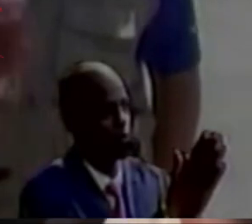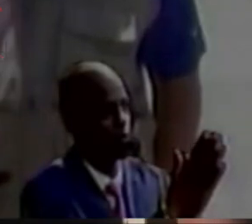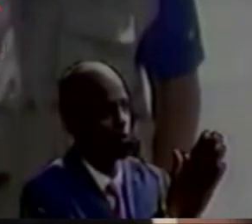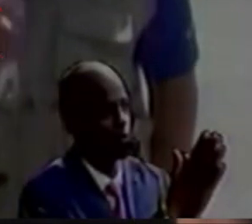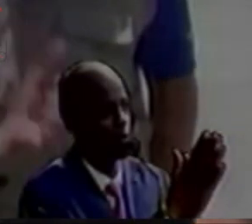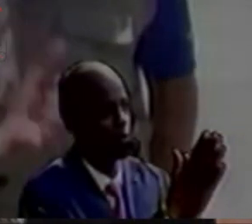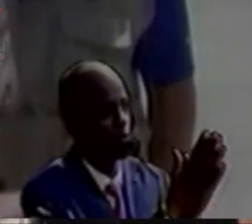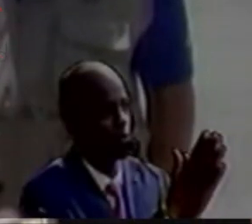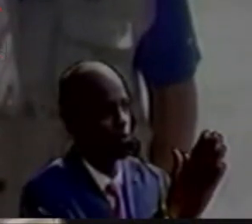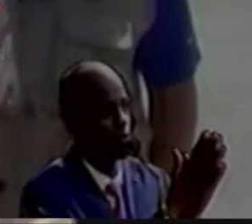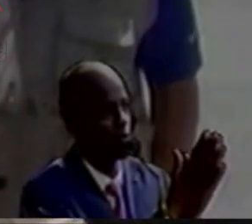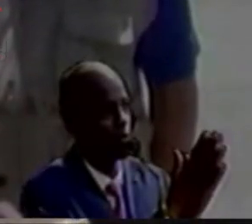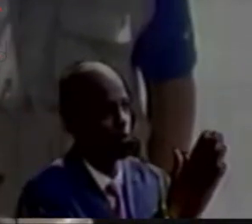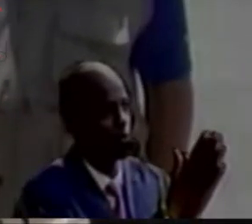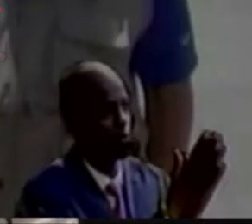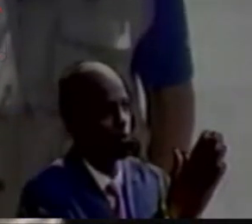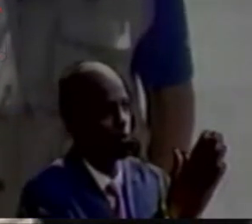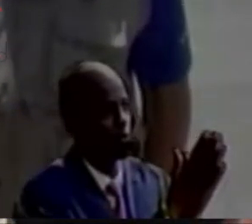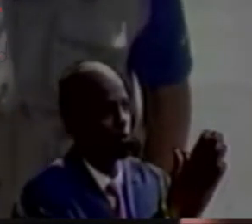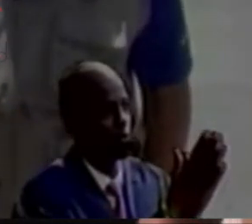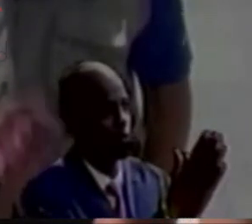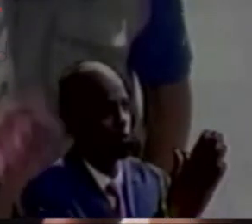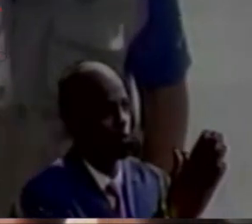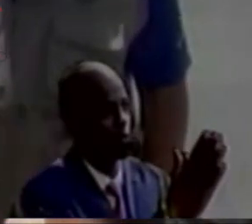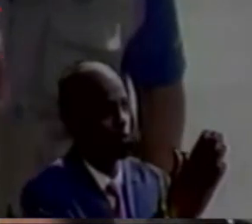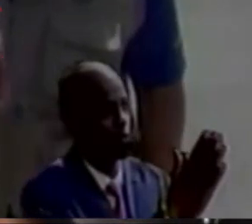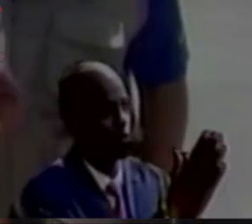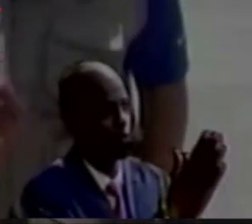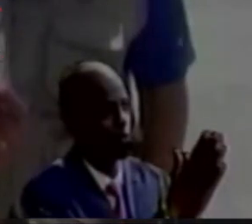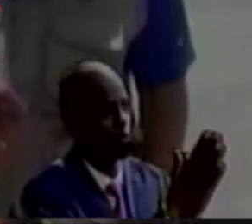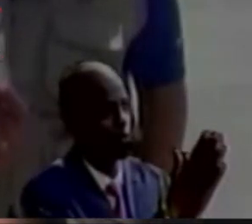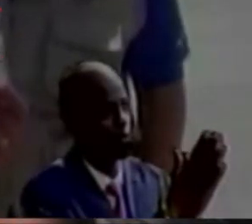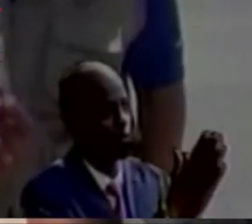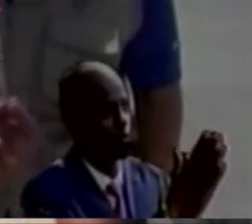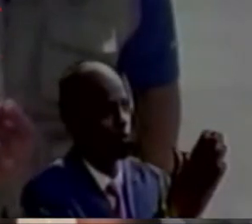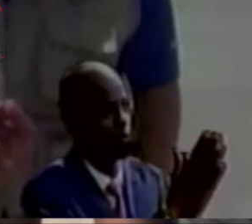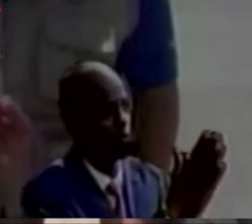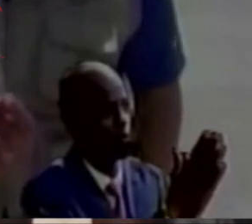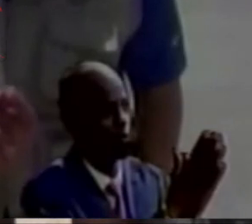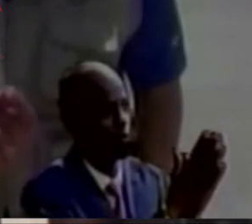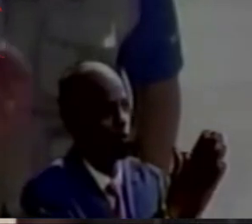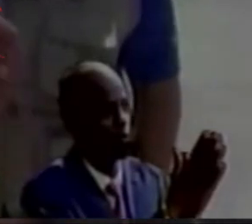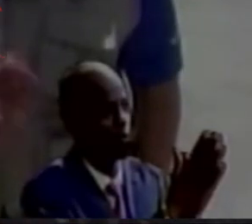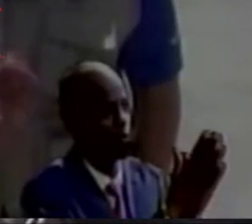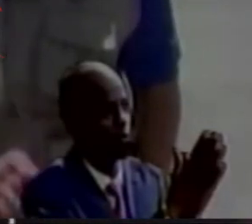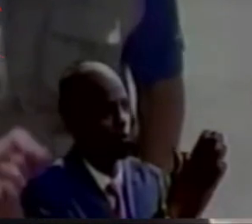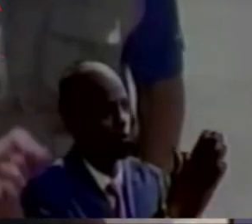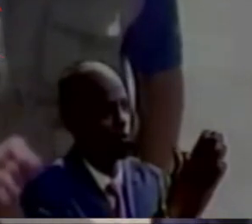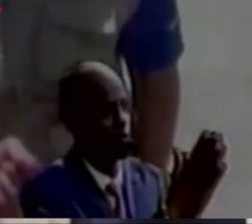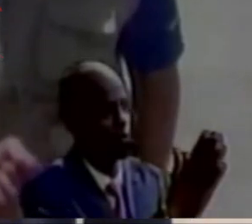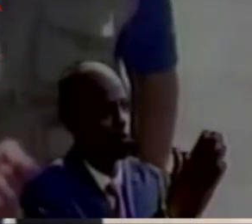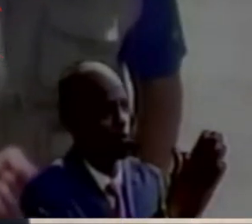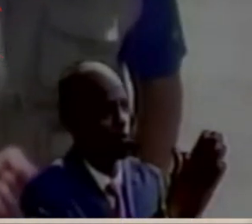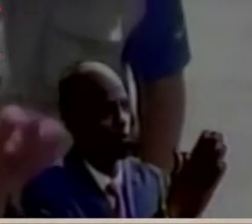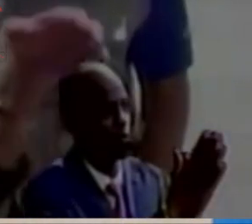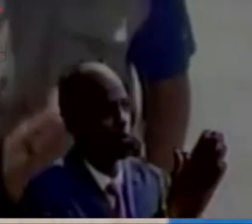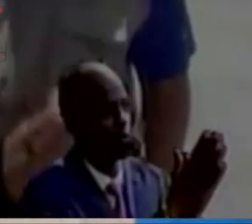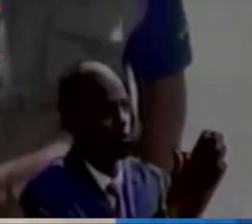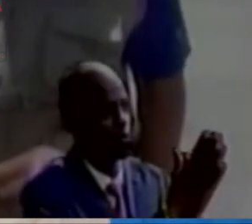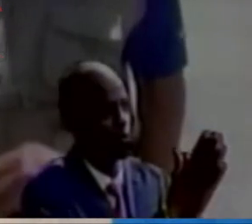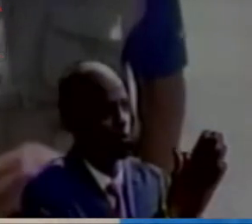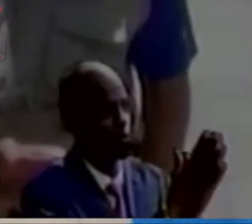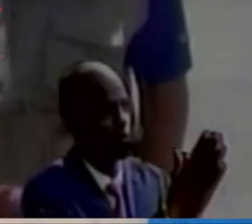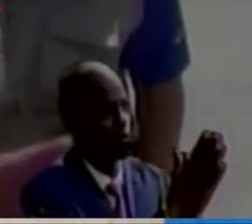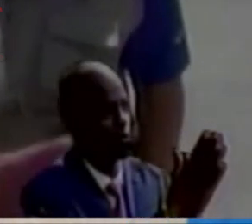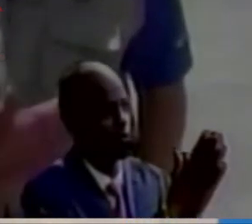done since the weekend, medically evacuating Haitian victims of the earthquake to